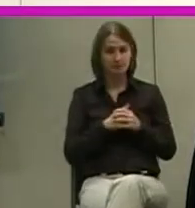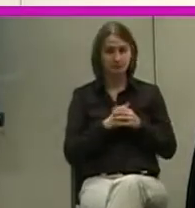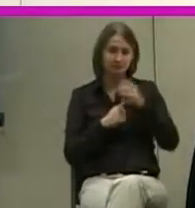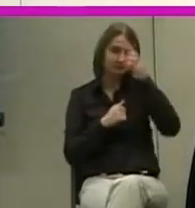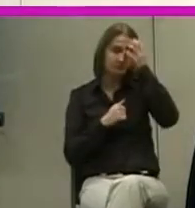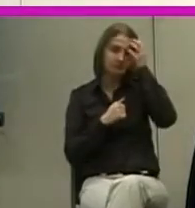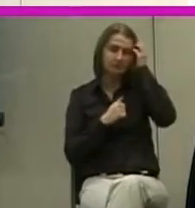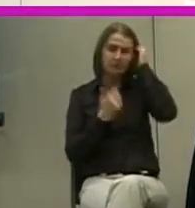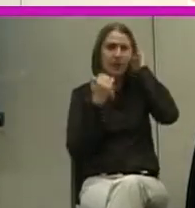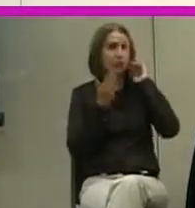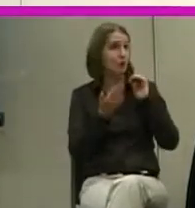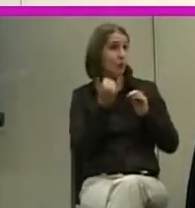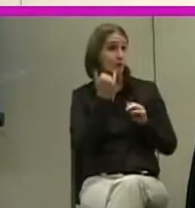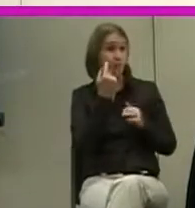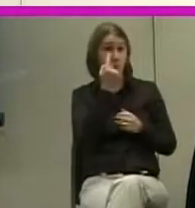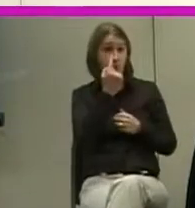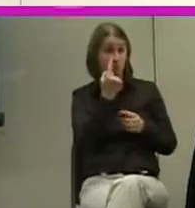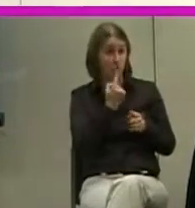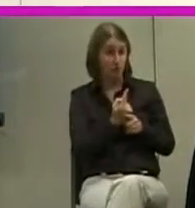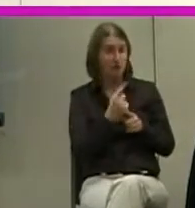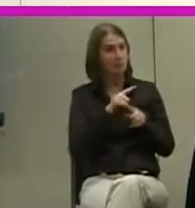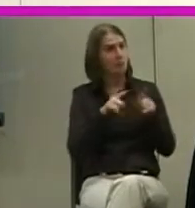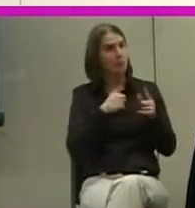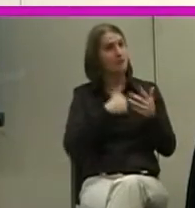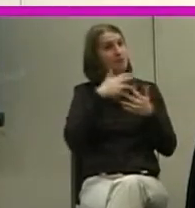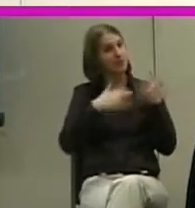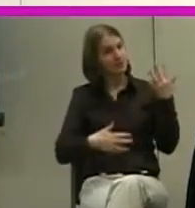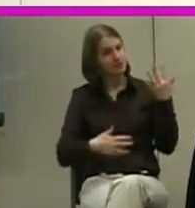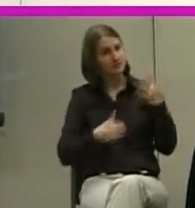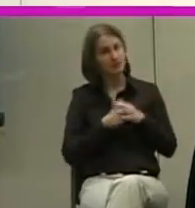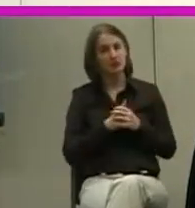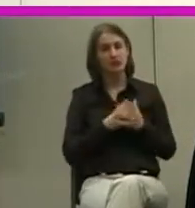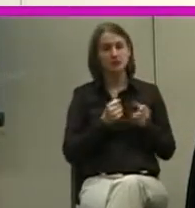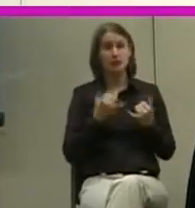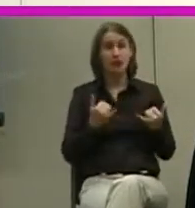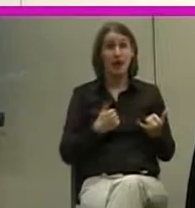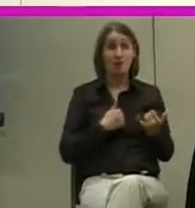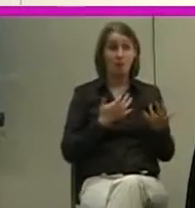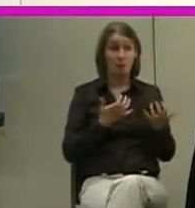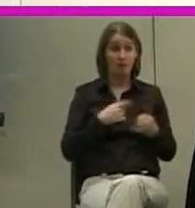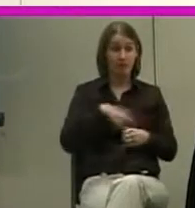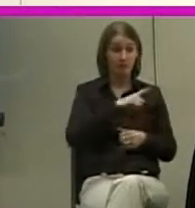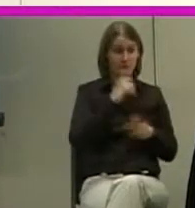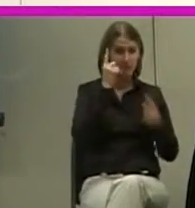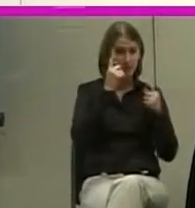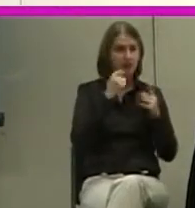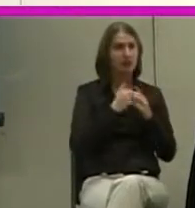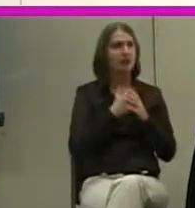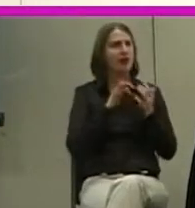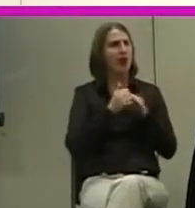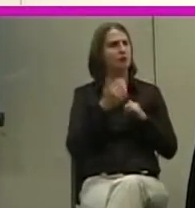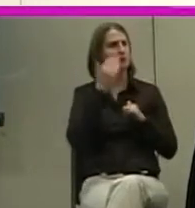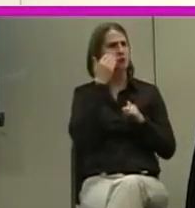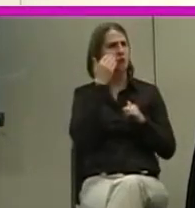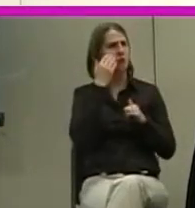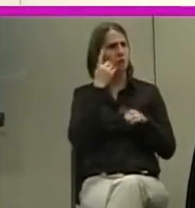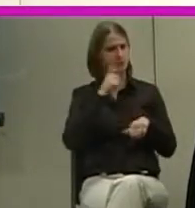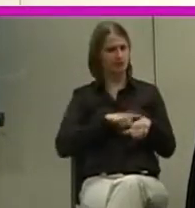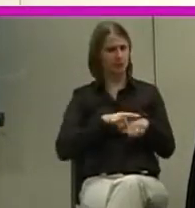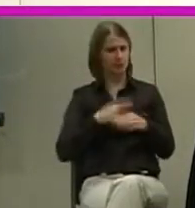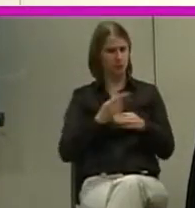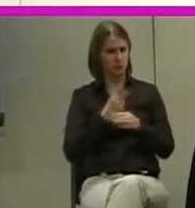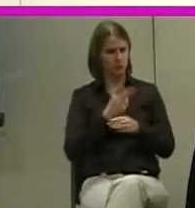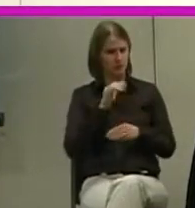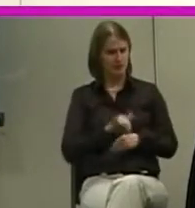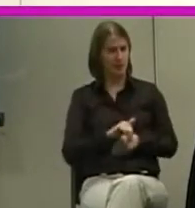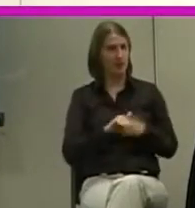that any one of those is right, but we've got a list of kids to pick from. And so what I'm trying to do now is get them to think, how do you know when it's time to use one of these